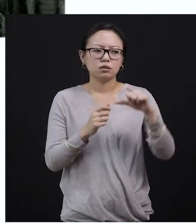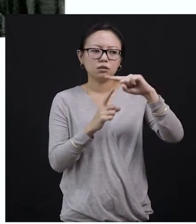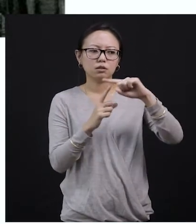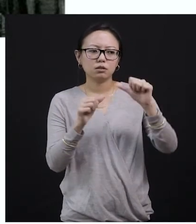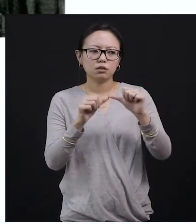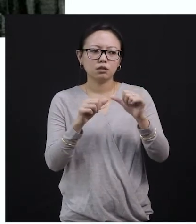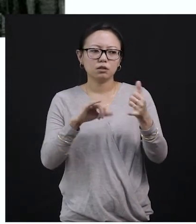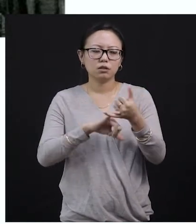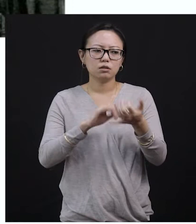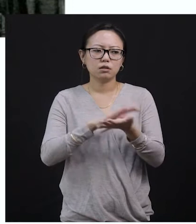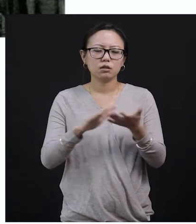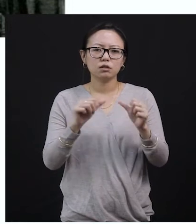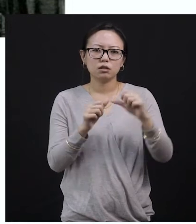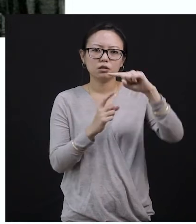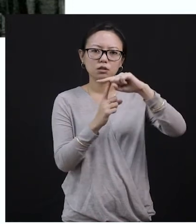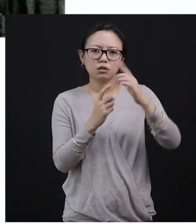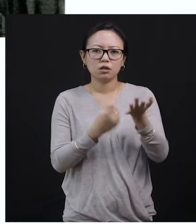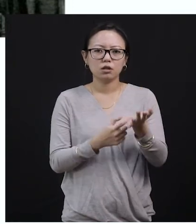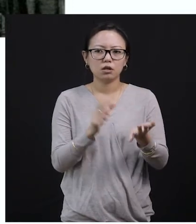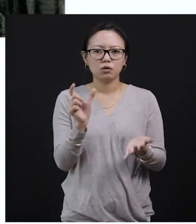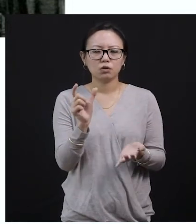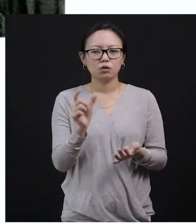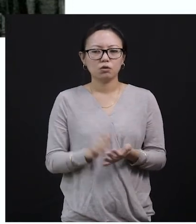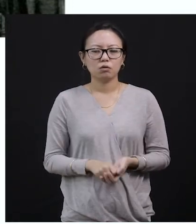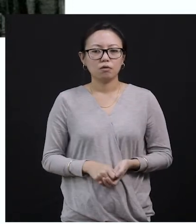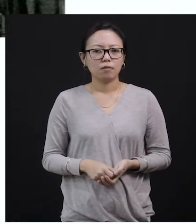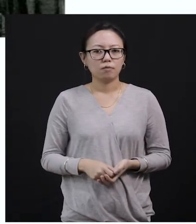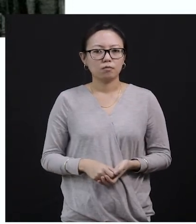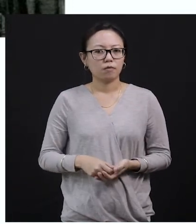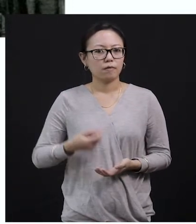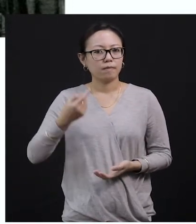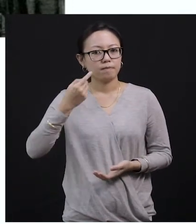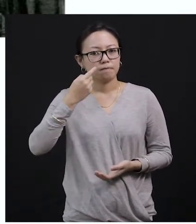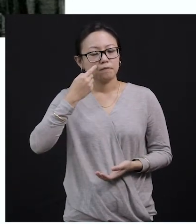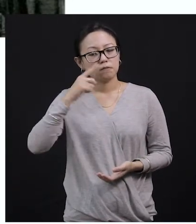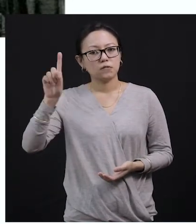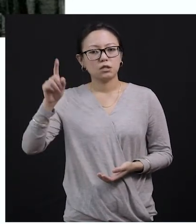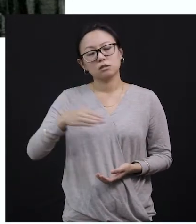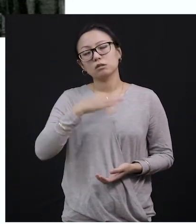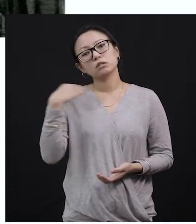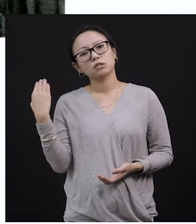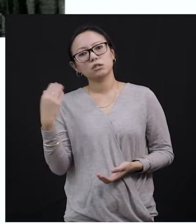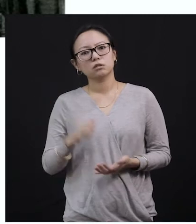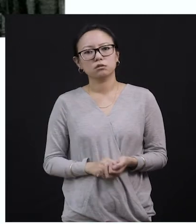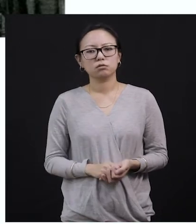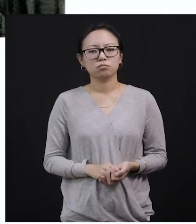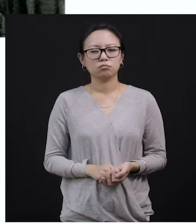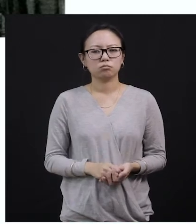father and he became a king. Now, don't be surprised when I say killed, okay? Because those days, in the